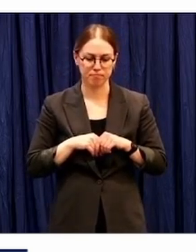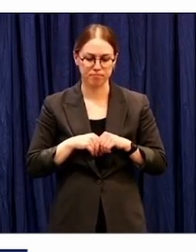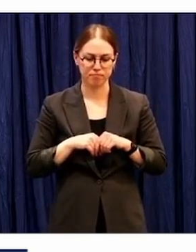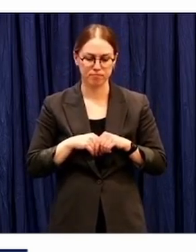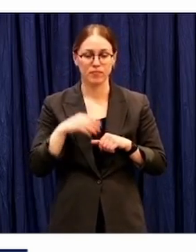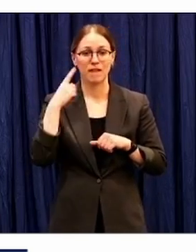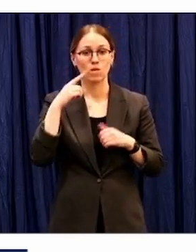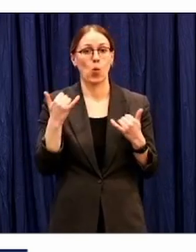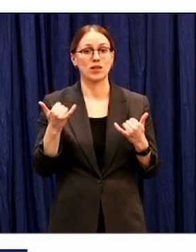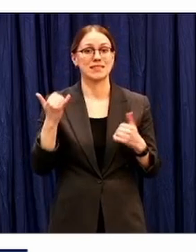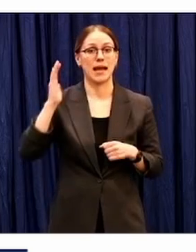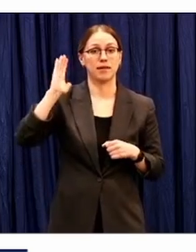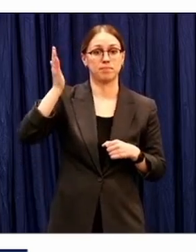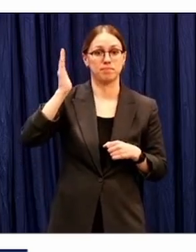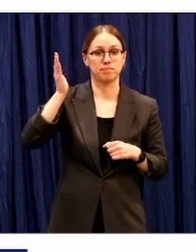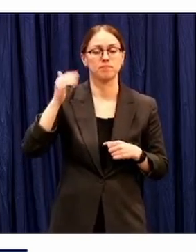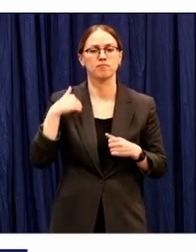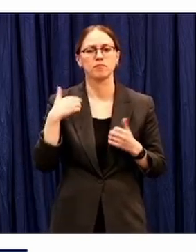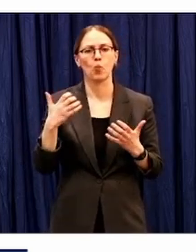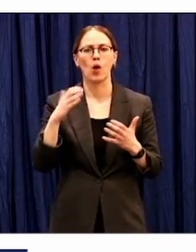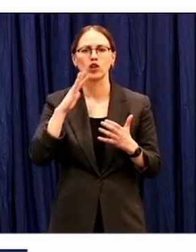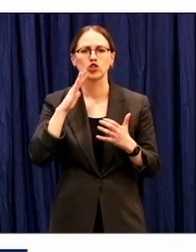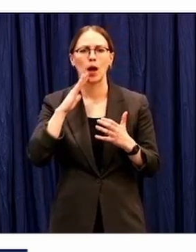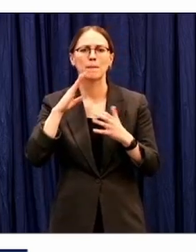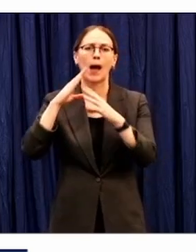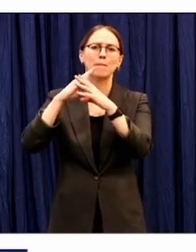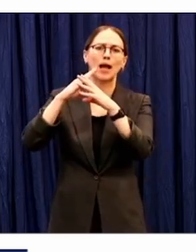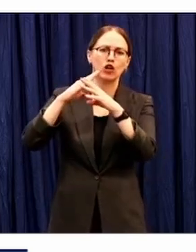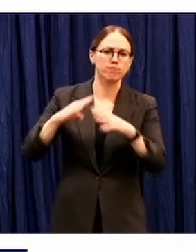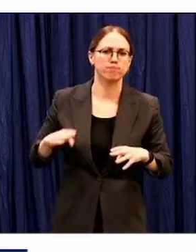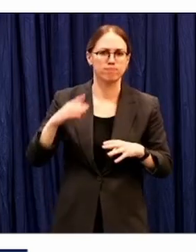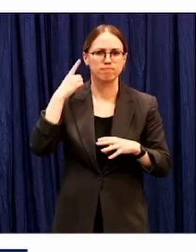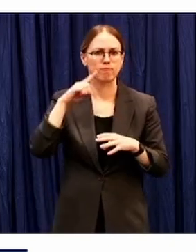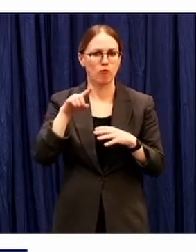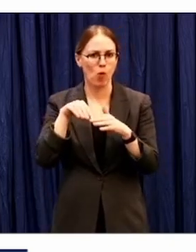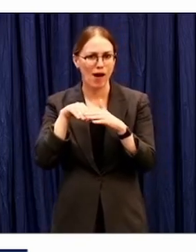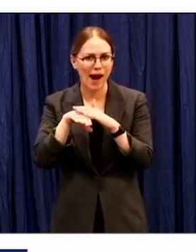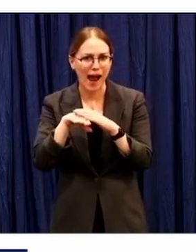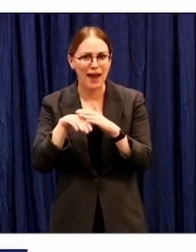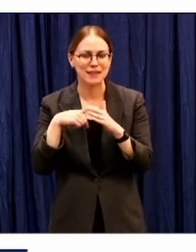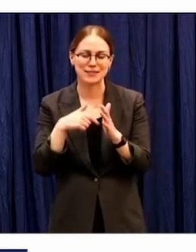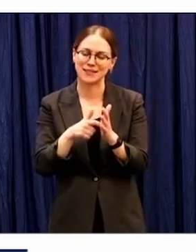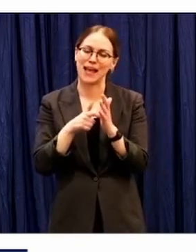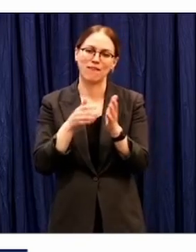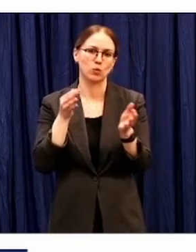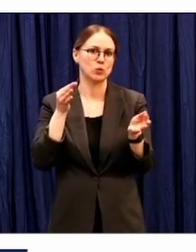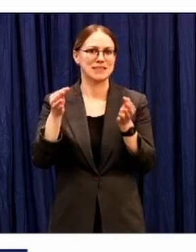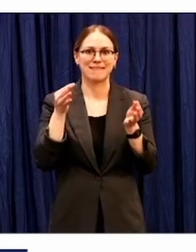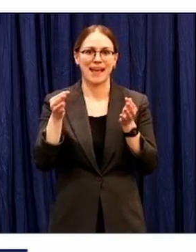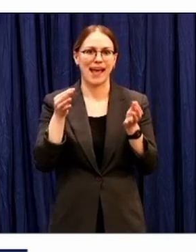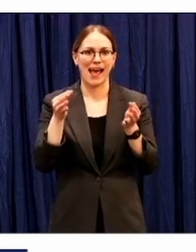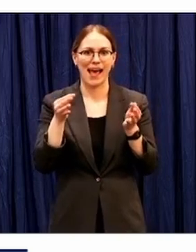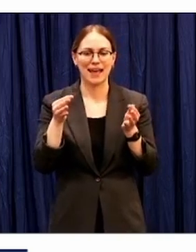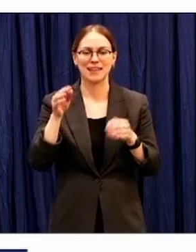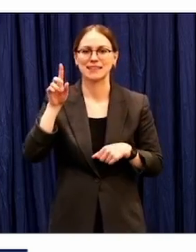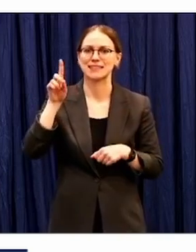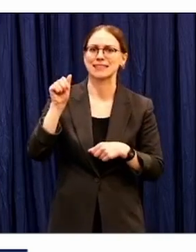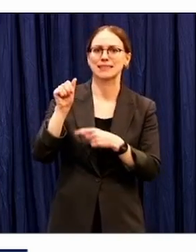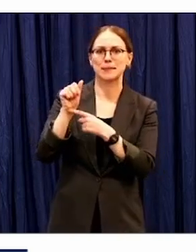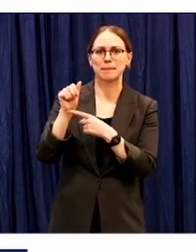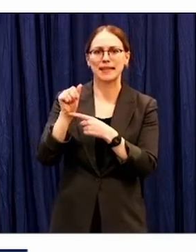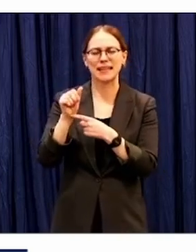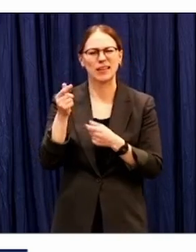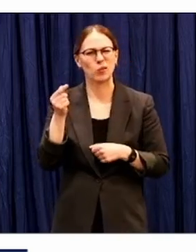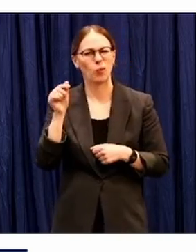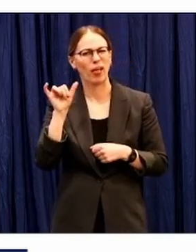For this topic, for overcoming barriers to access, first I'm going to define what the disability is that